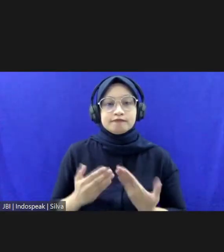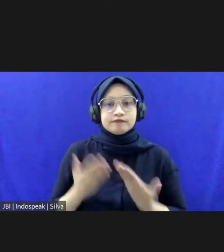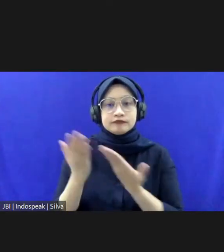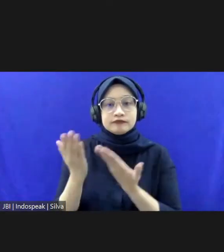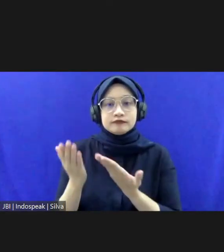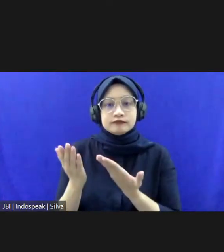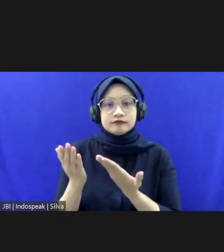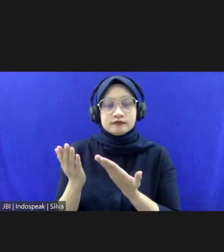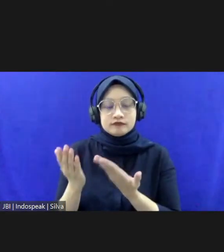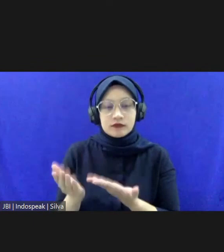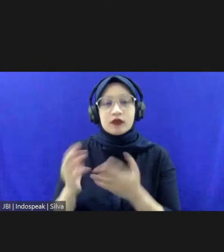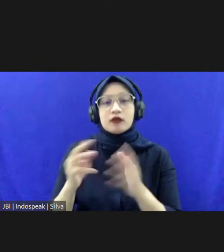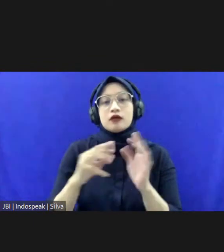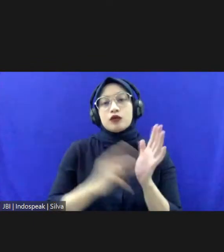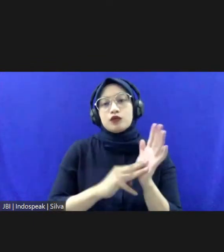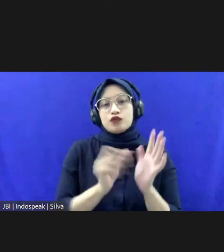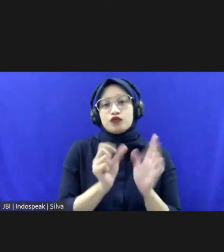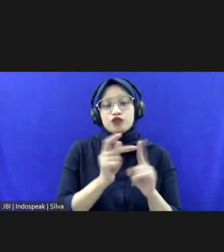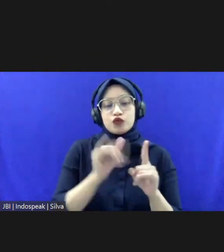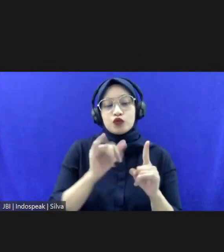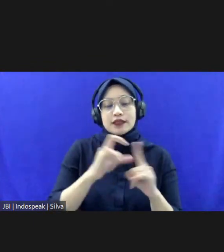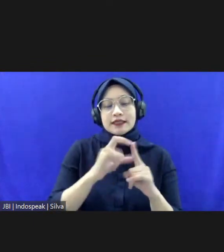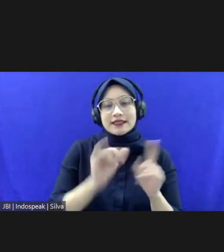Dr. Muhyiddin and Dr.